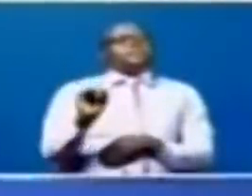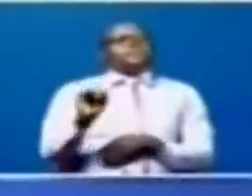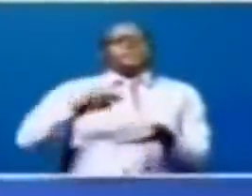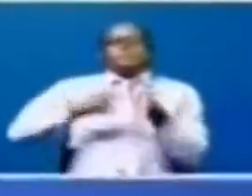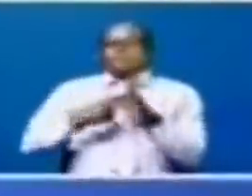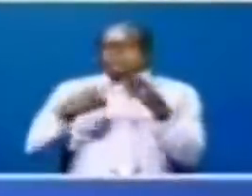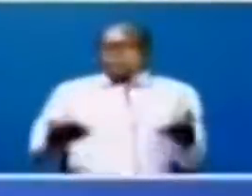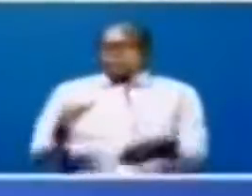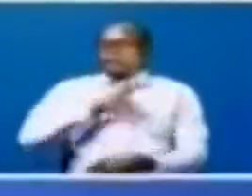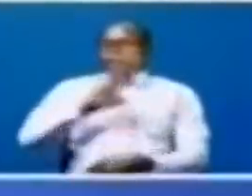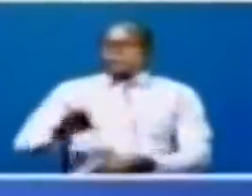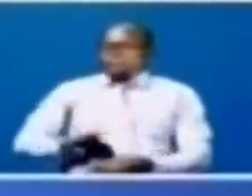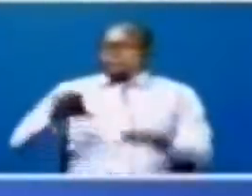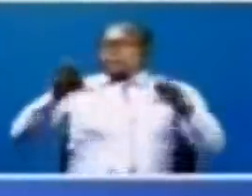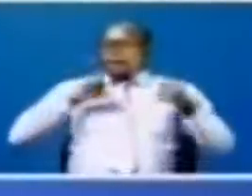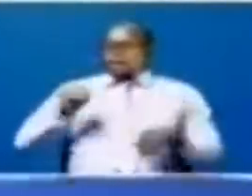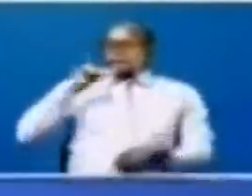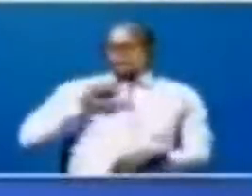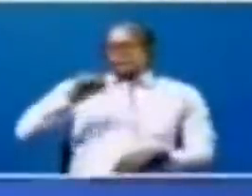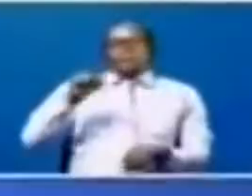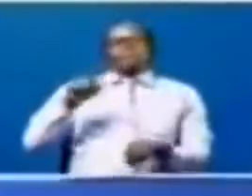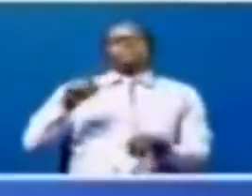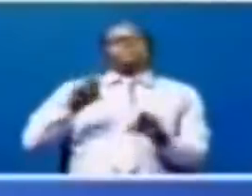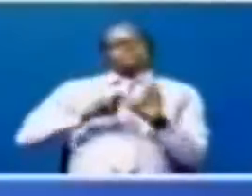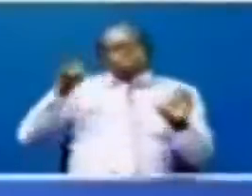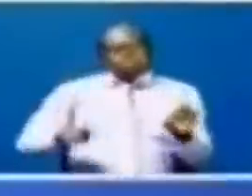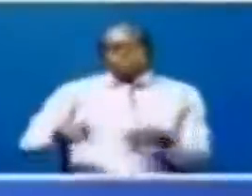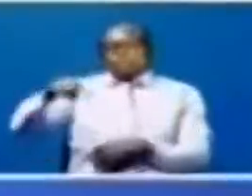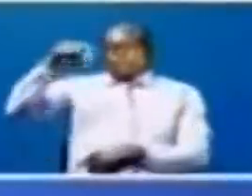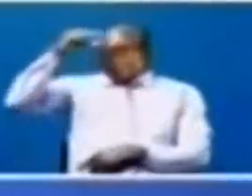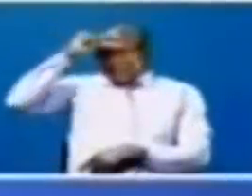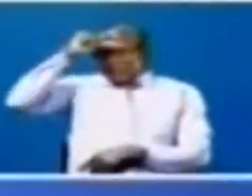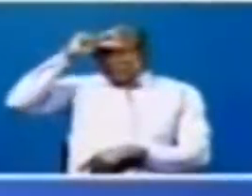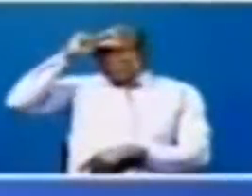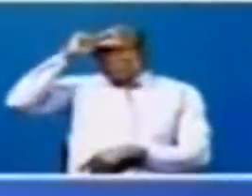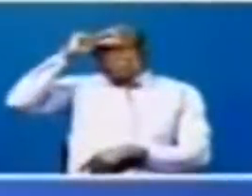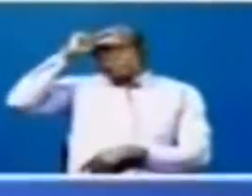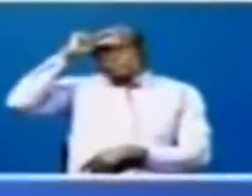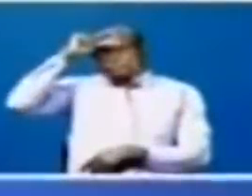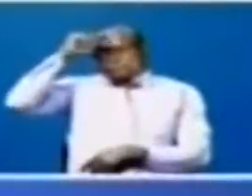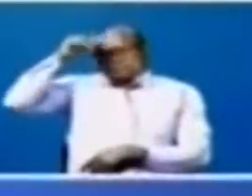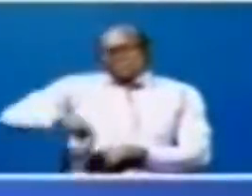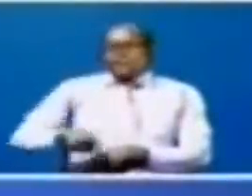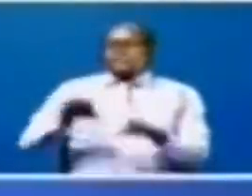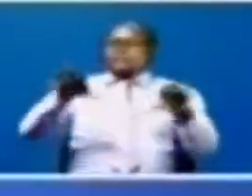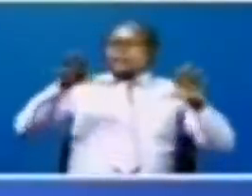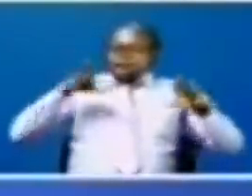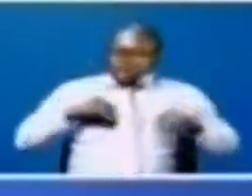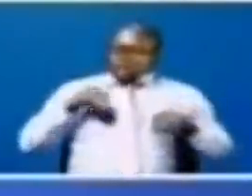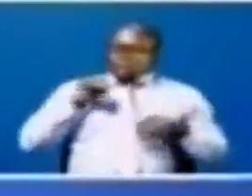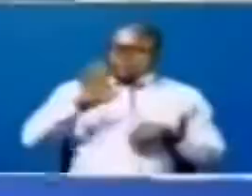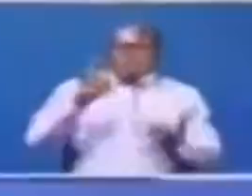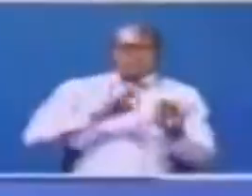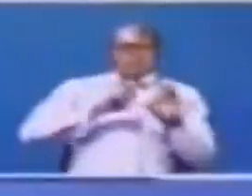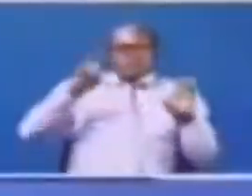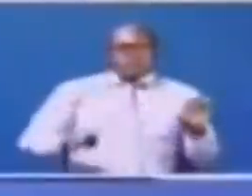then indeed the commission had accepted that they had resigned. And the government, to a certain extent, must have accepted their